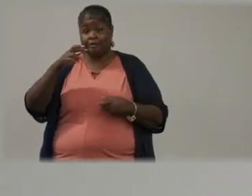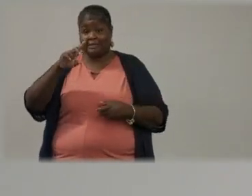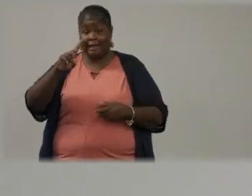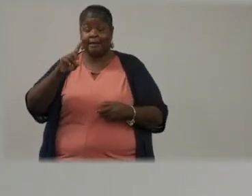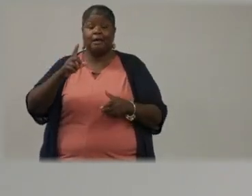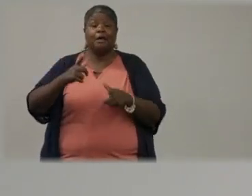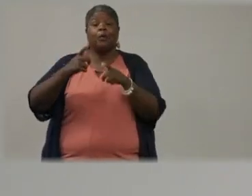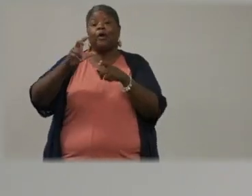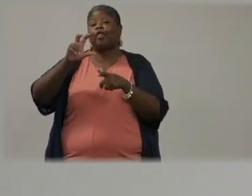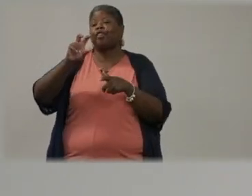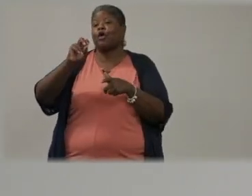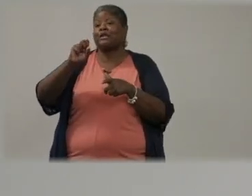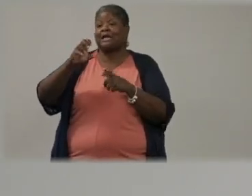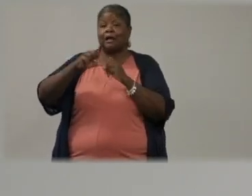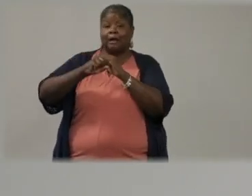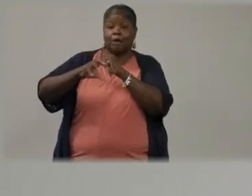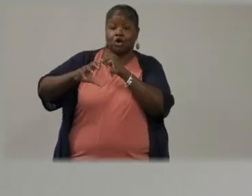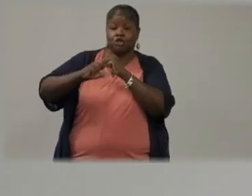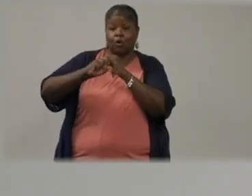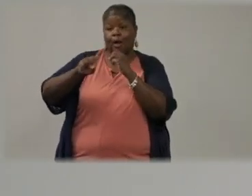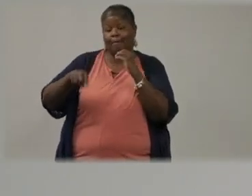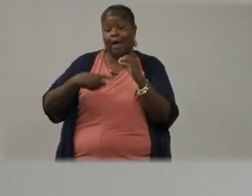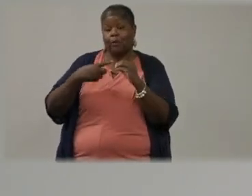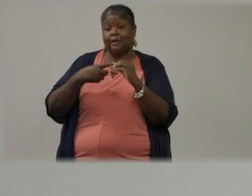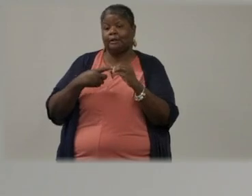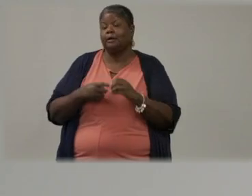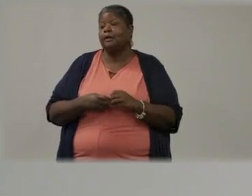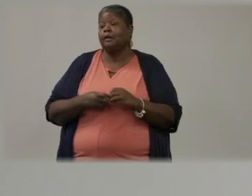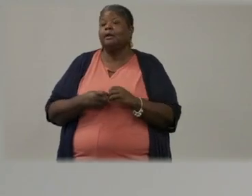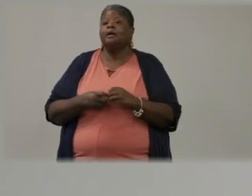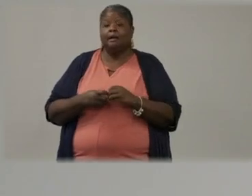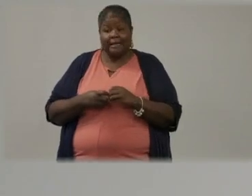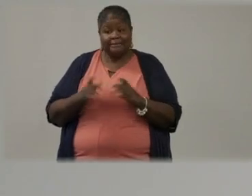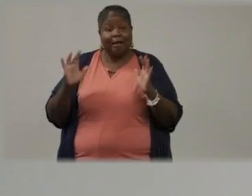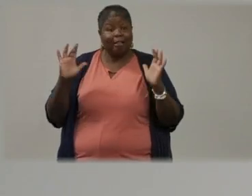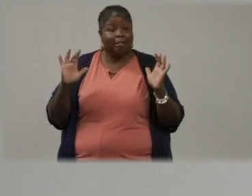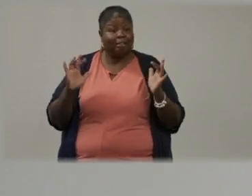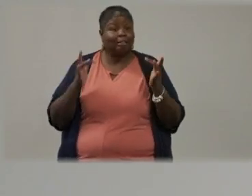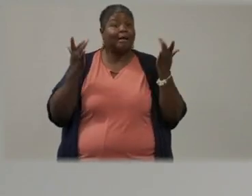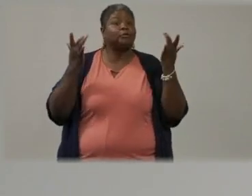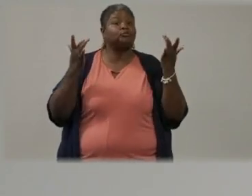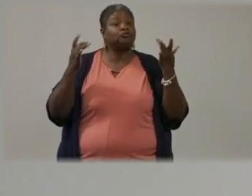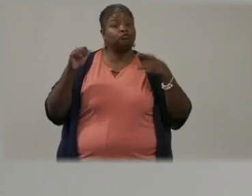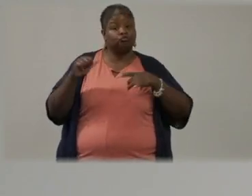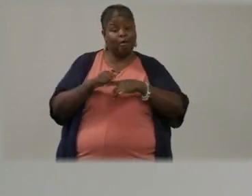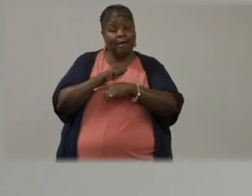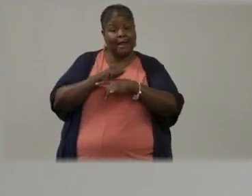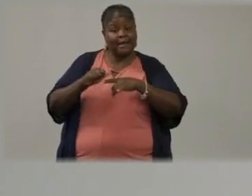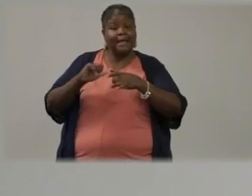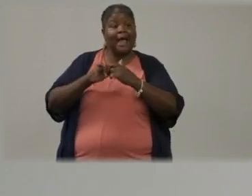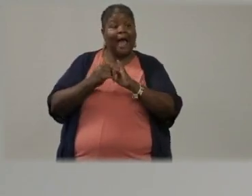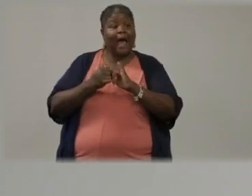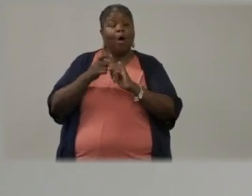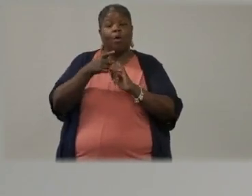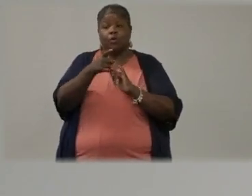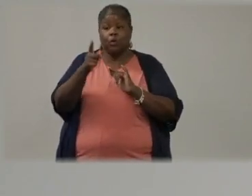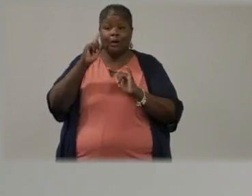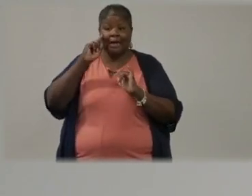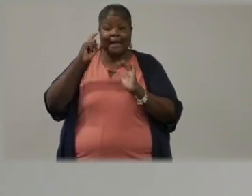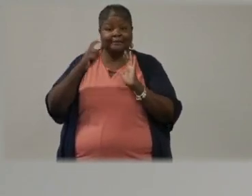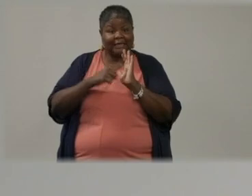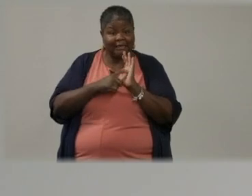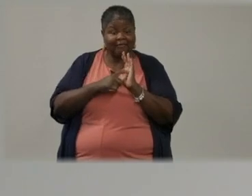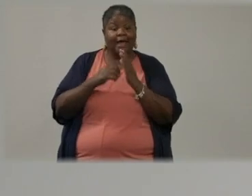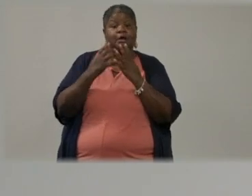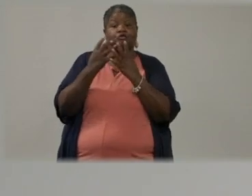quick 30-second commercial about it, it is a very light training related to how you can identify, screen,